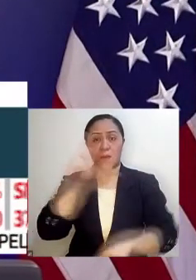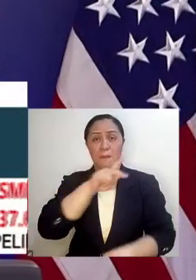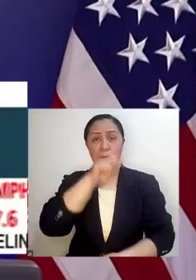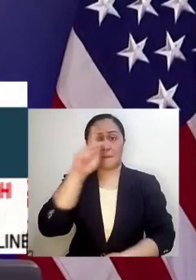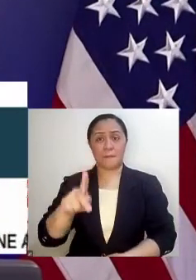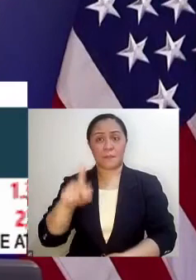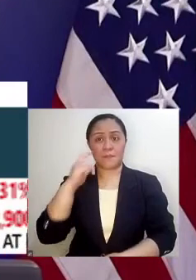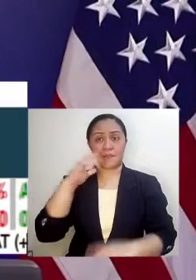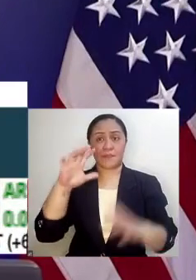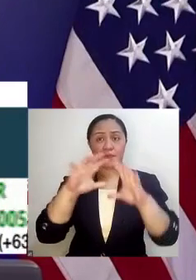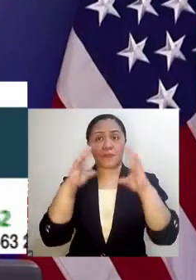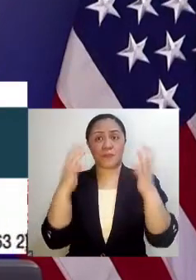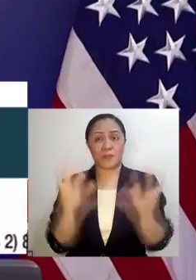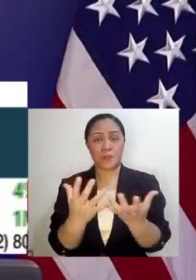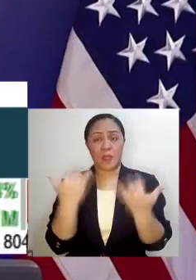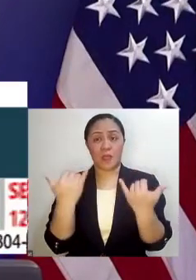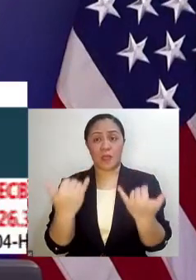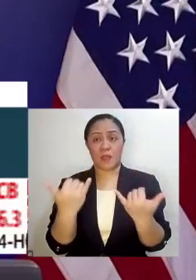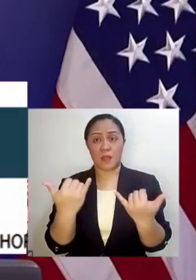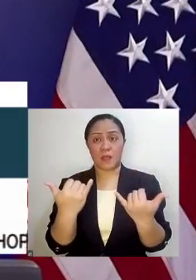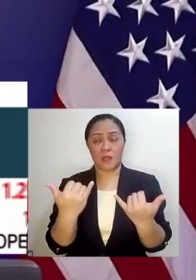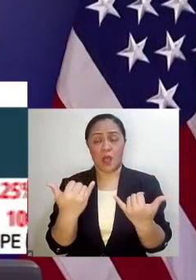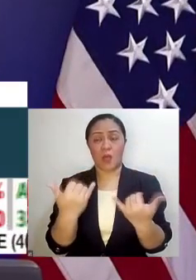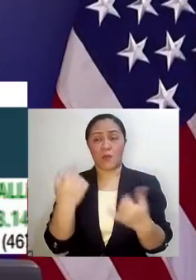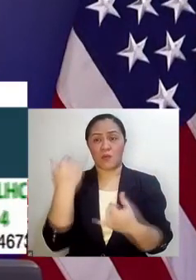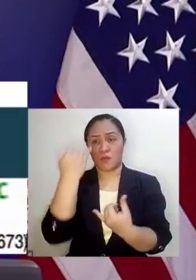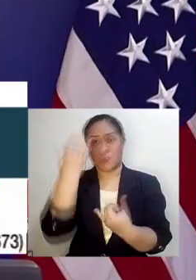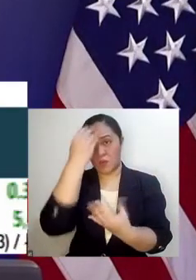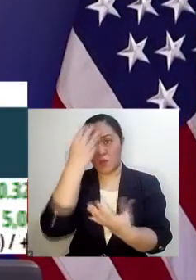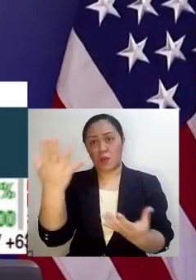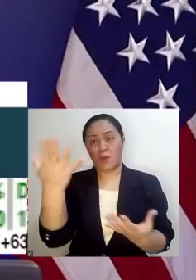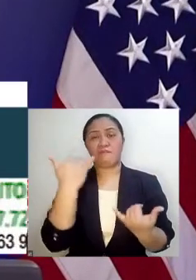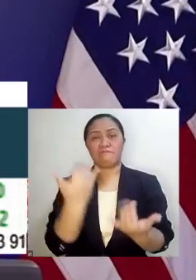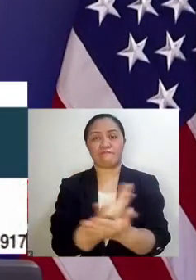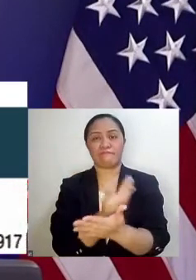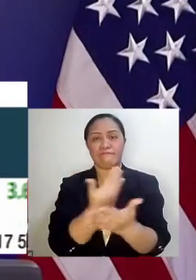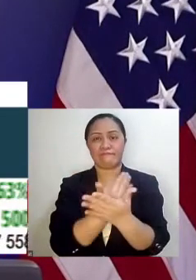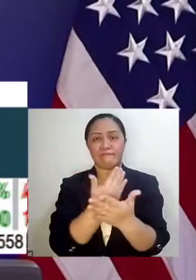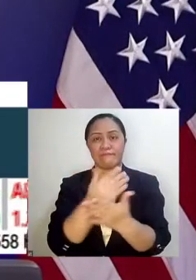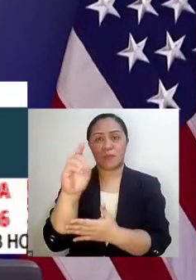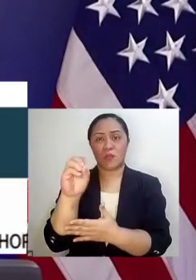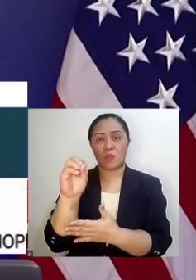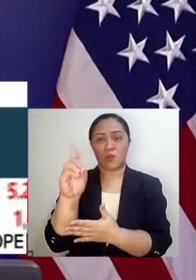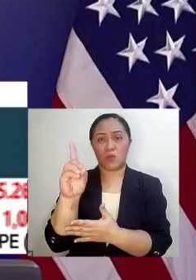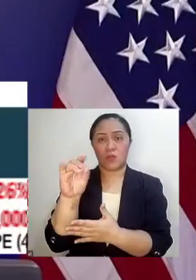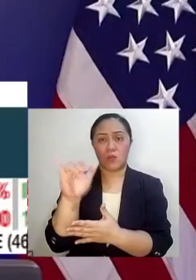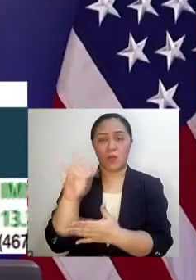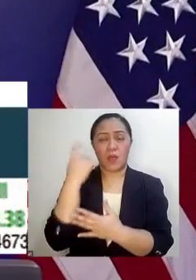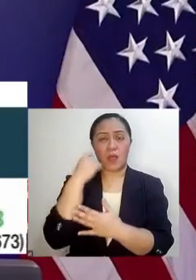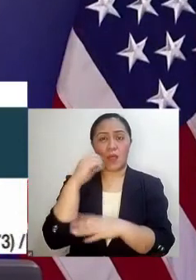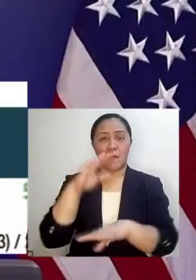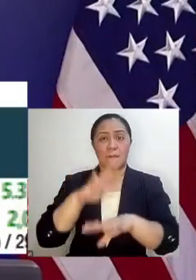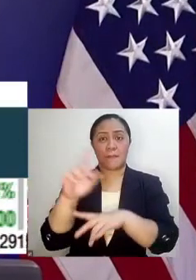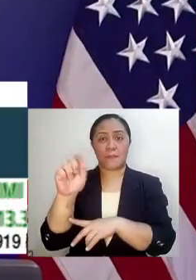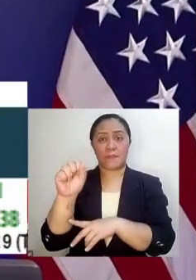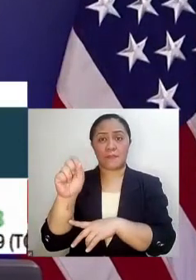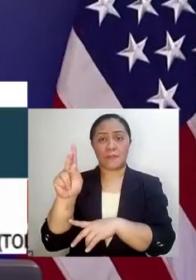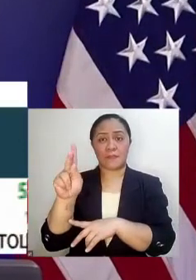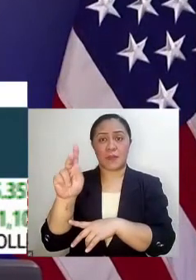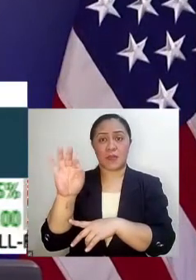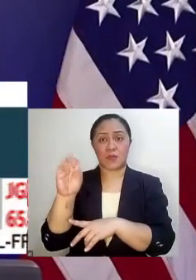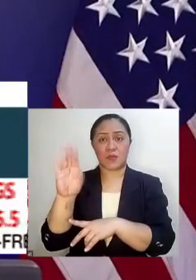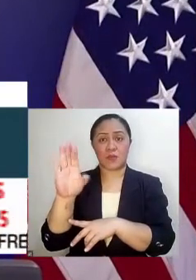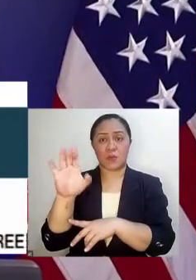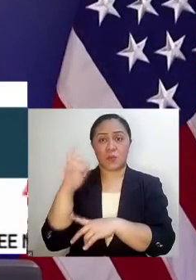Today, I was briefed on a new DOD-wide China task force that Secretary Austin is standing up to look at